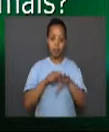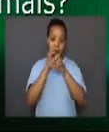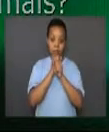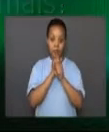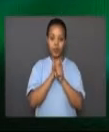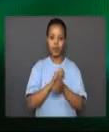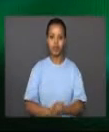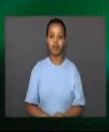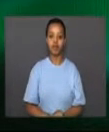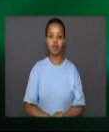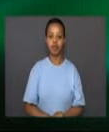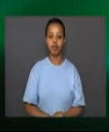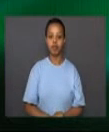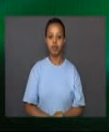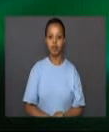Time's up.